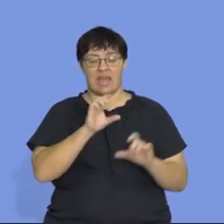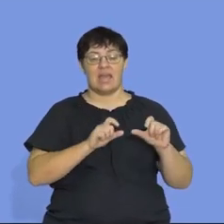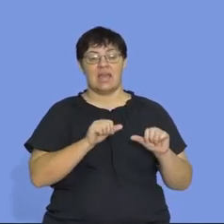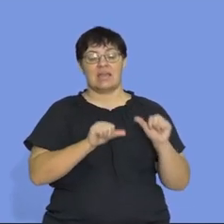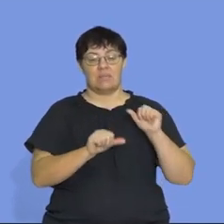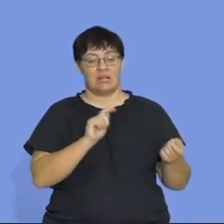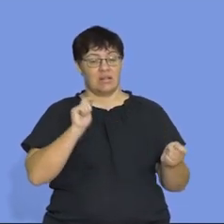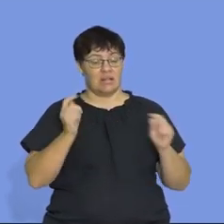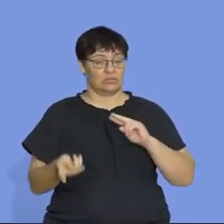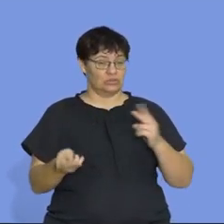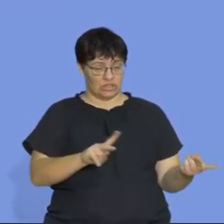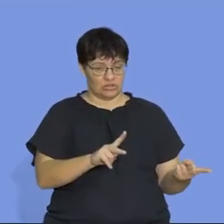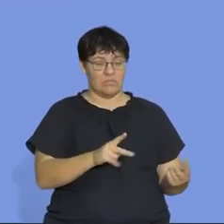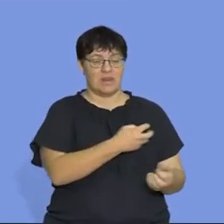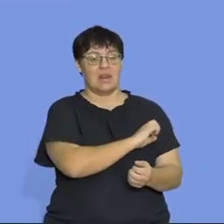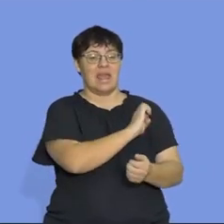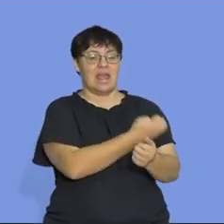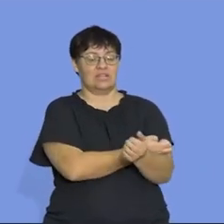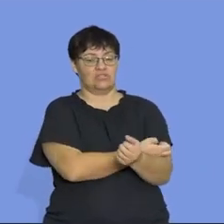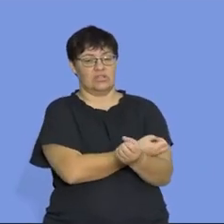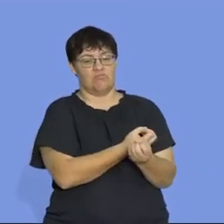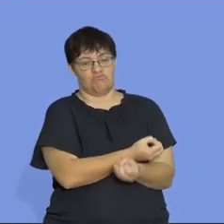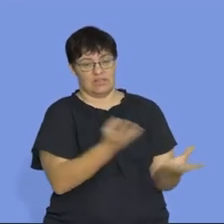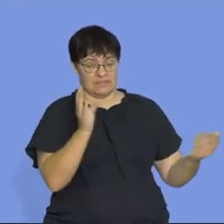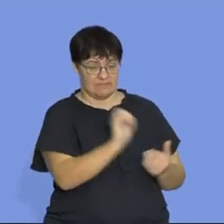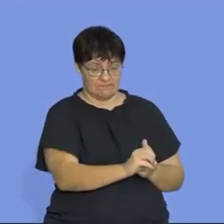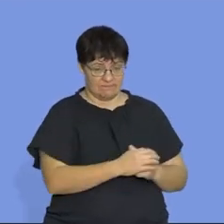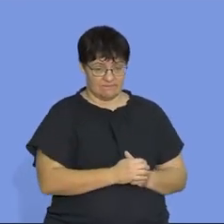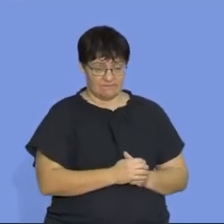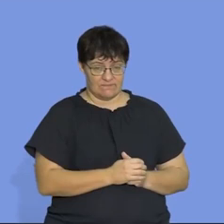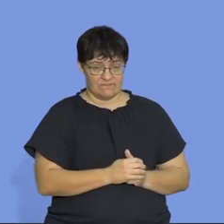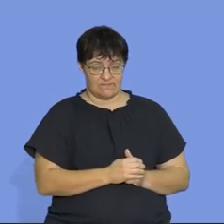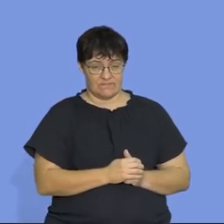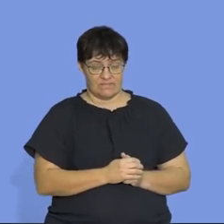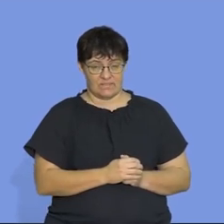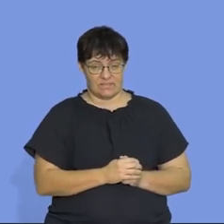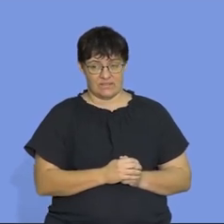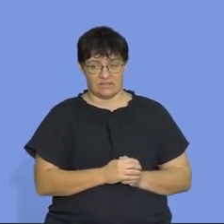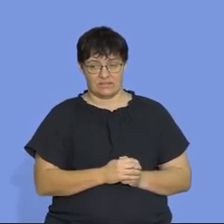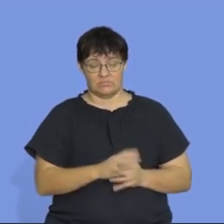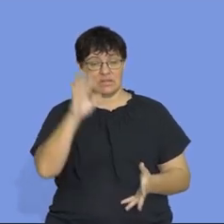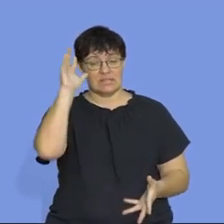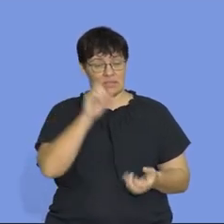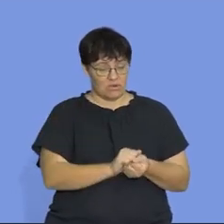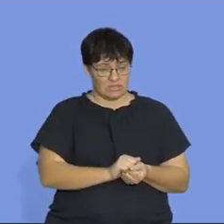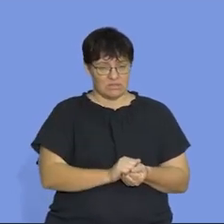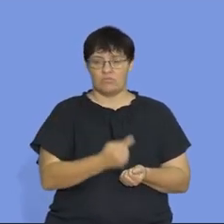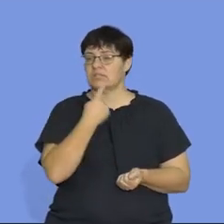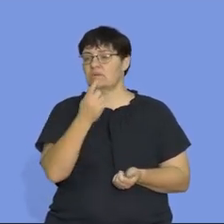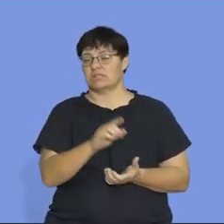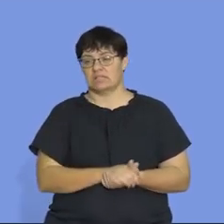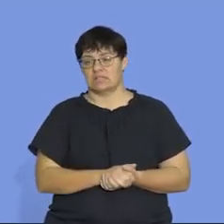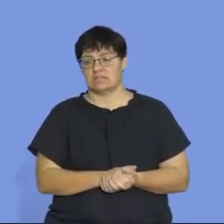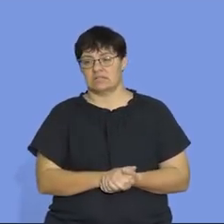actually released, right? Okay, so if we are to actually summarize that, we would say that the